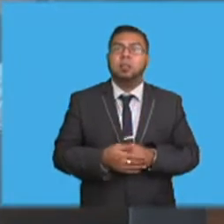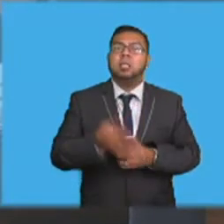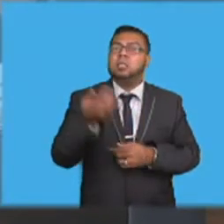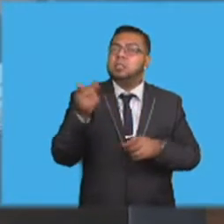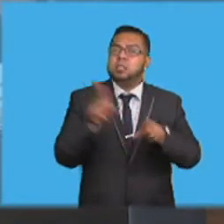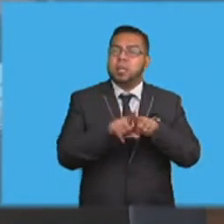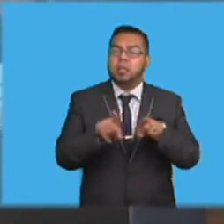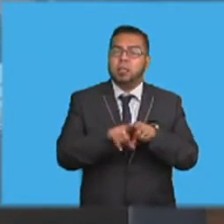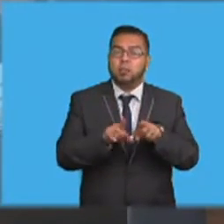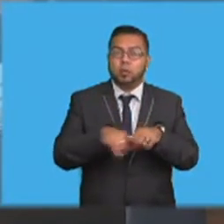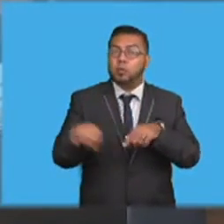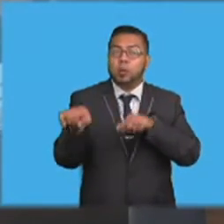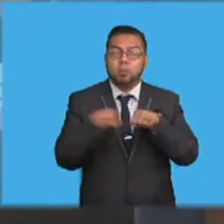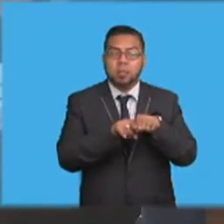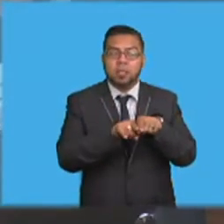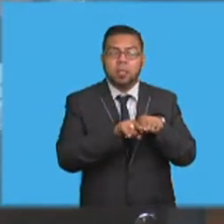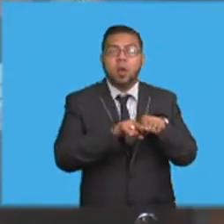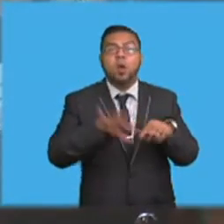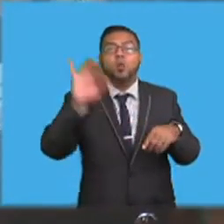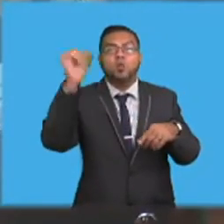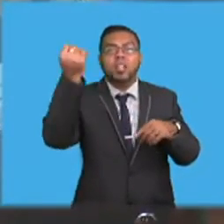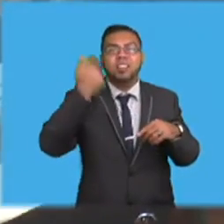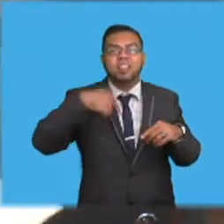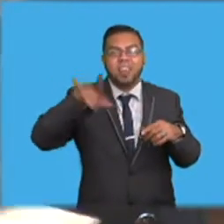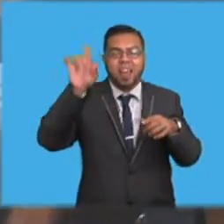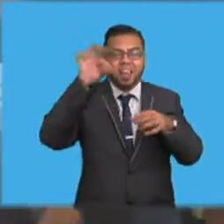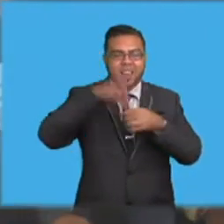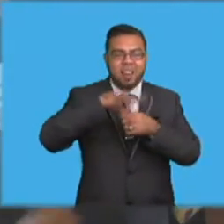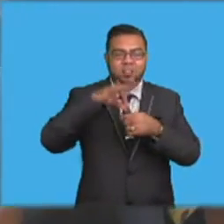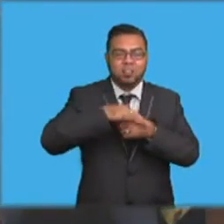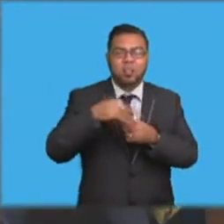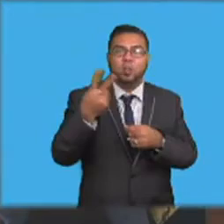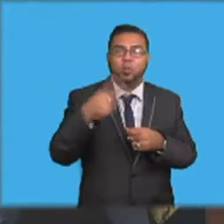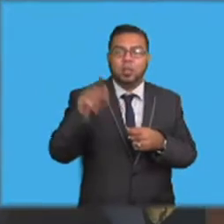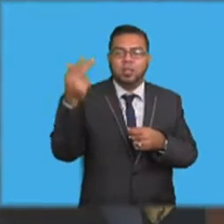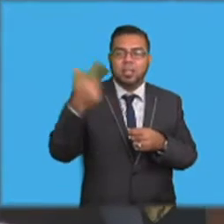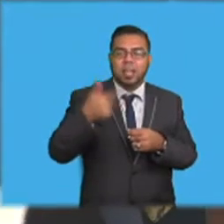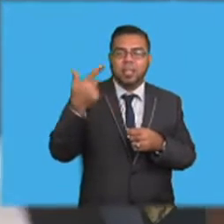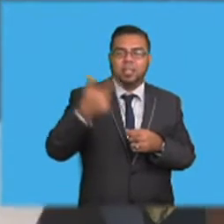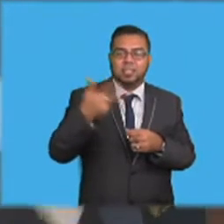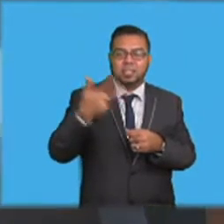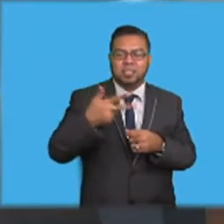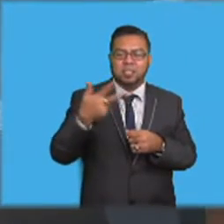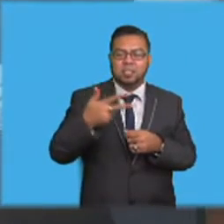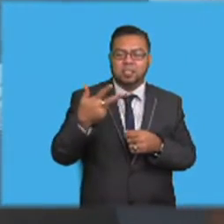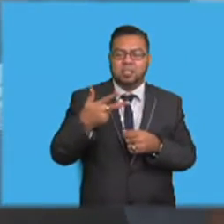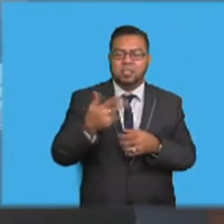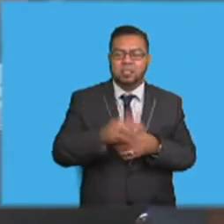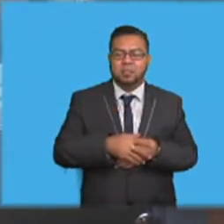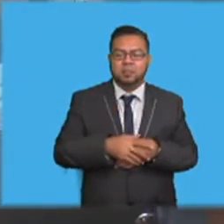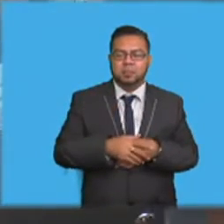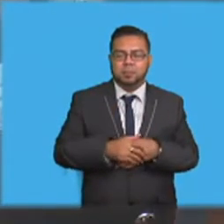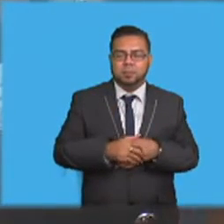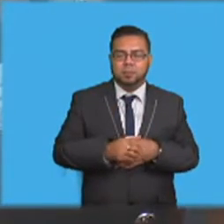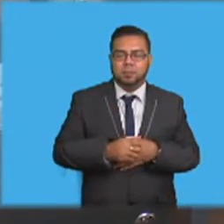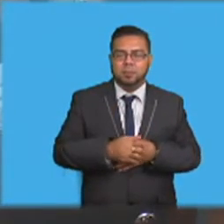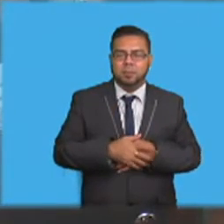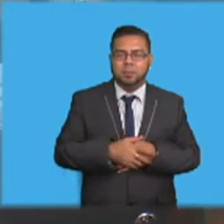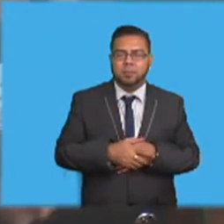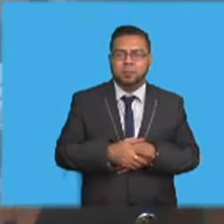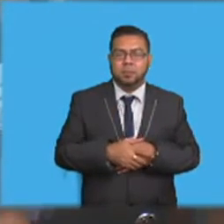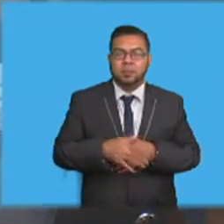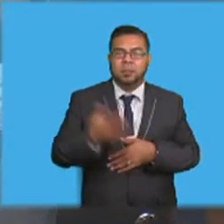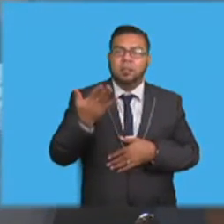because it will mean winning the election in 2018. Madam Speaker, the background